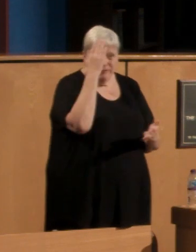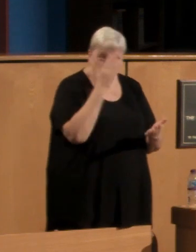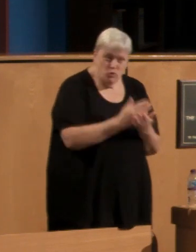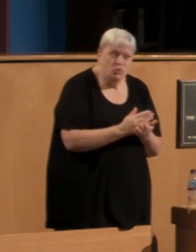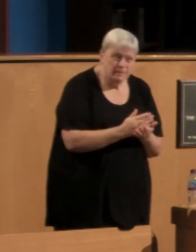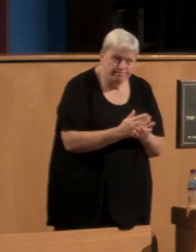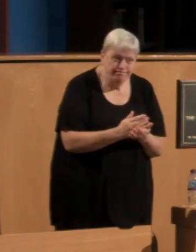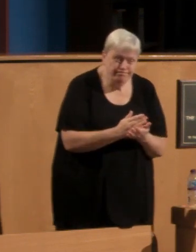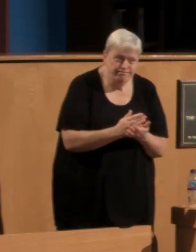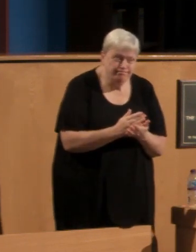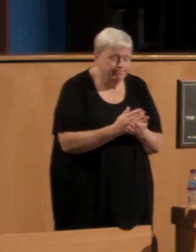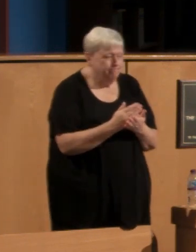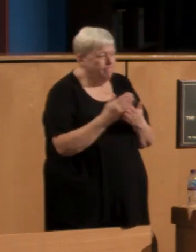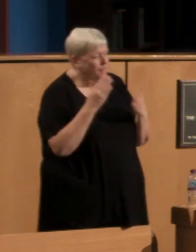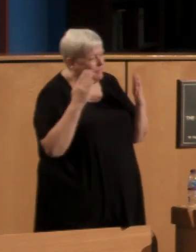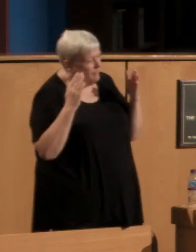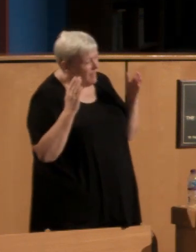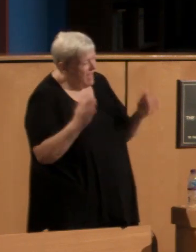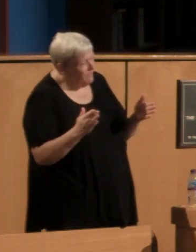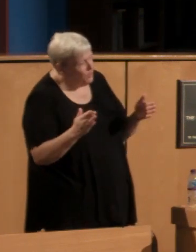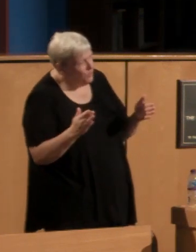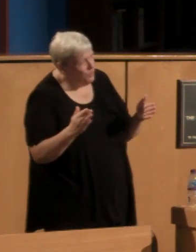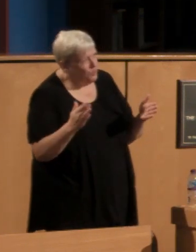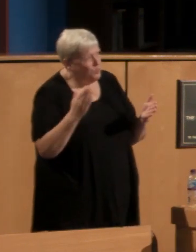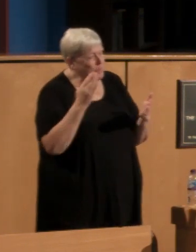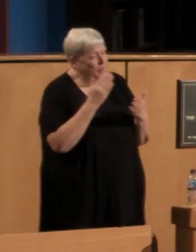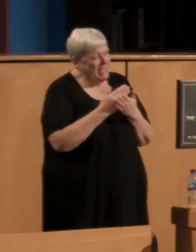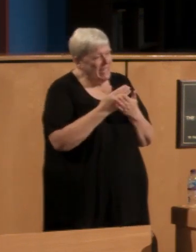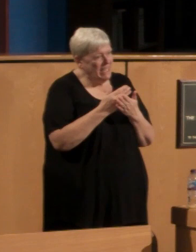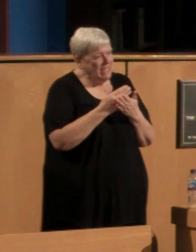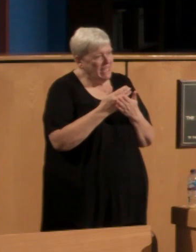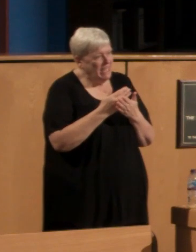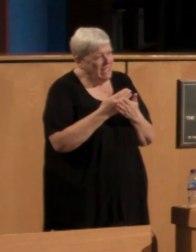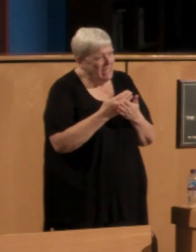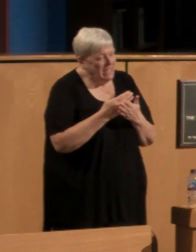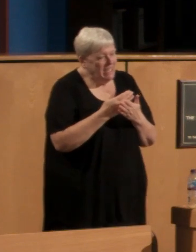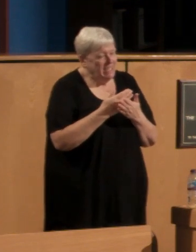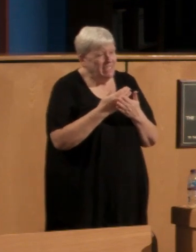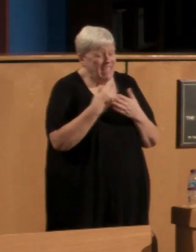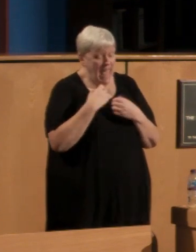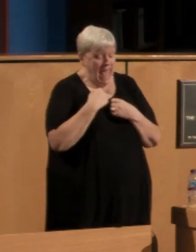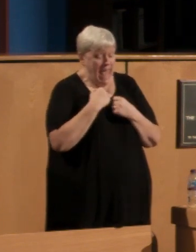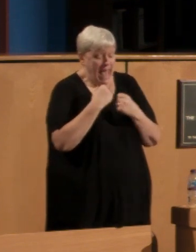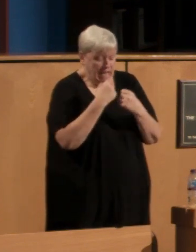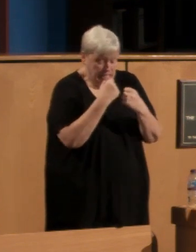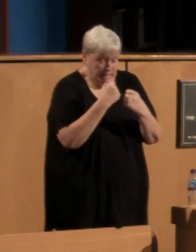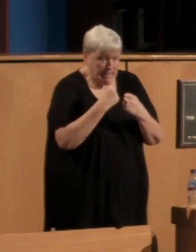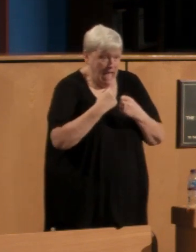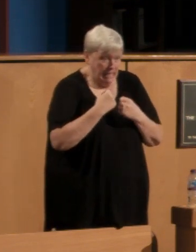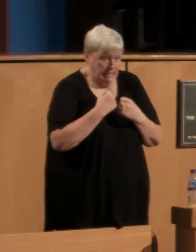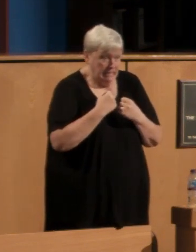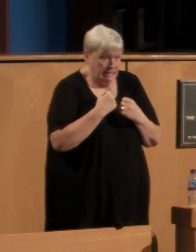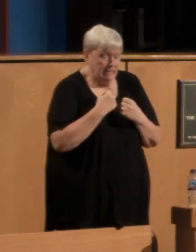be, you kind of need to be, to a certain degree, inside the trope yourself